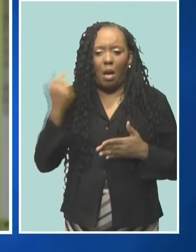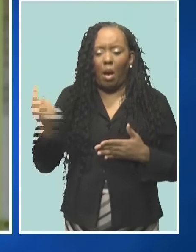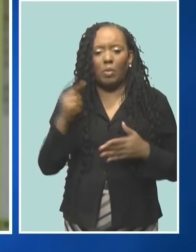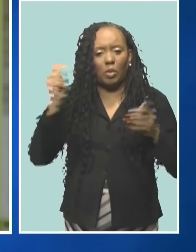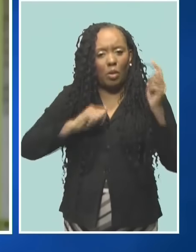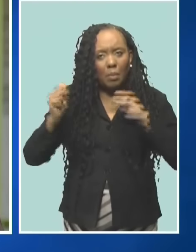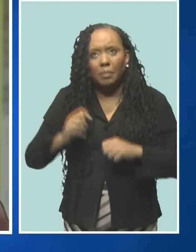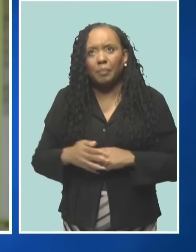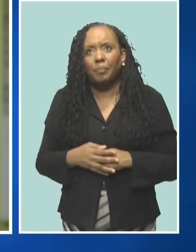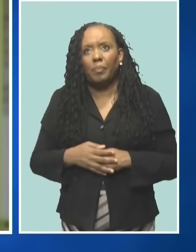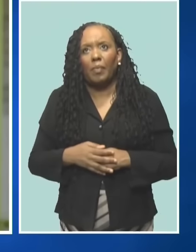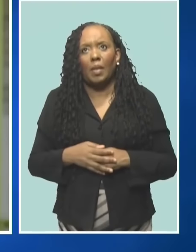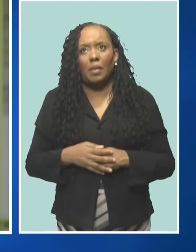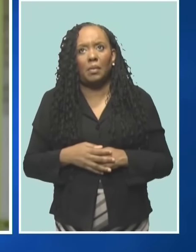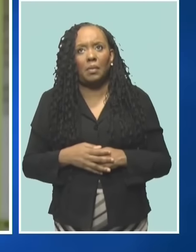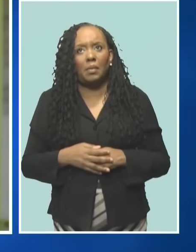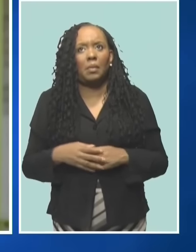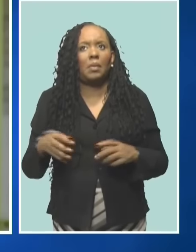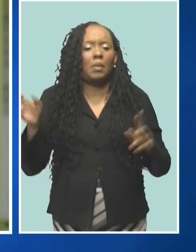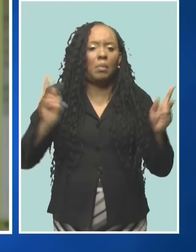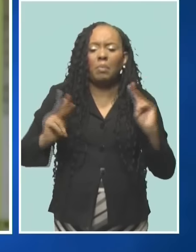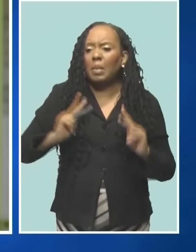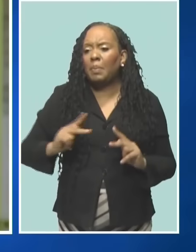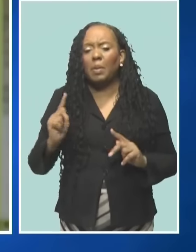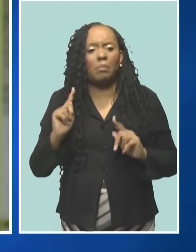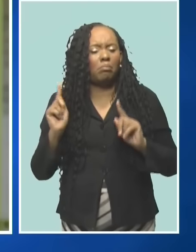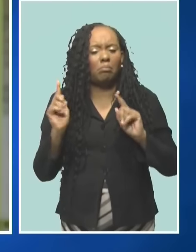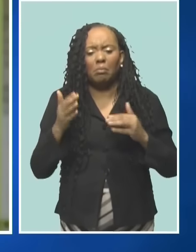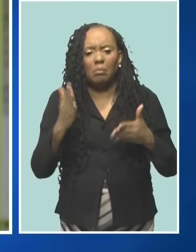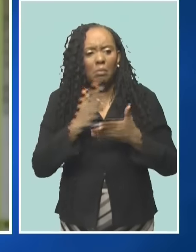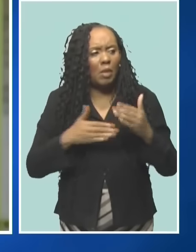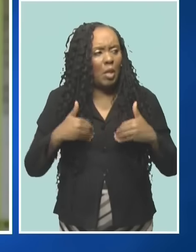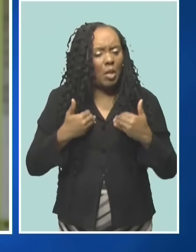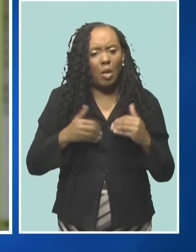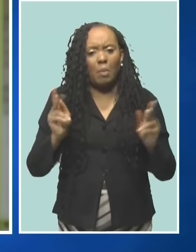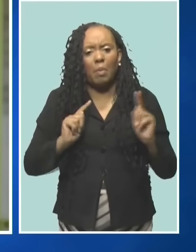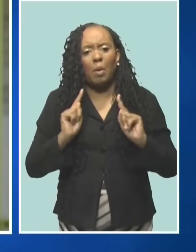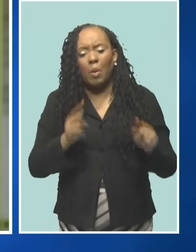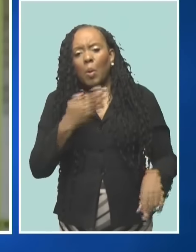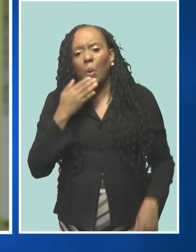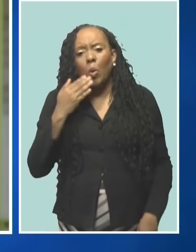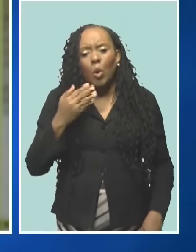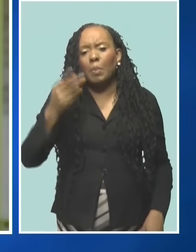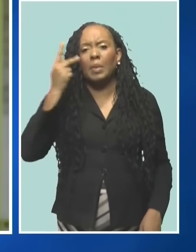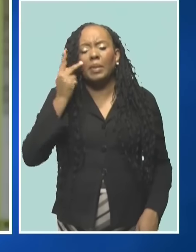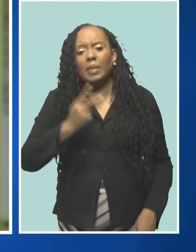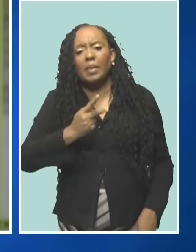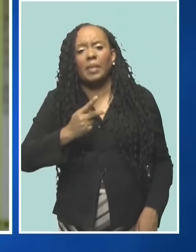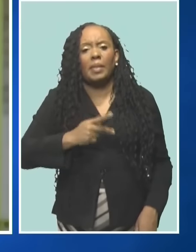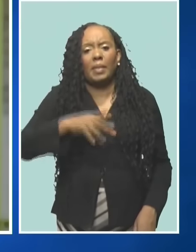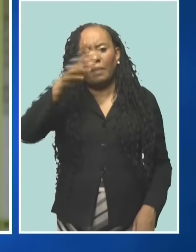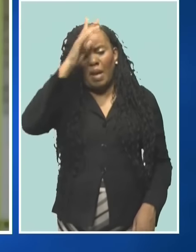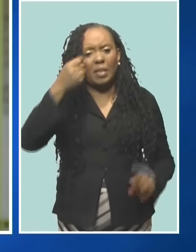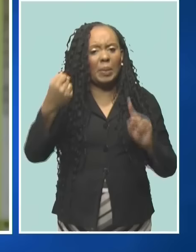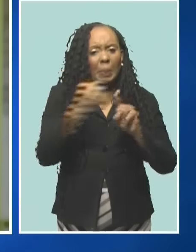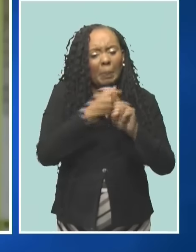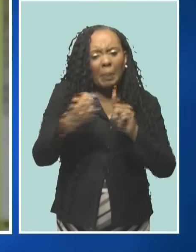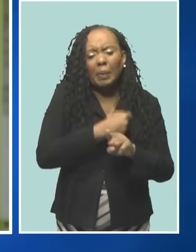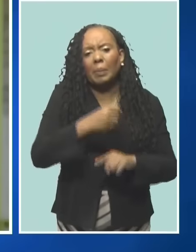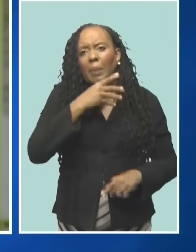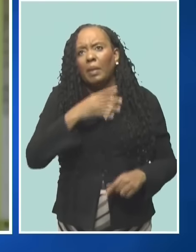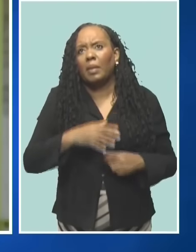coming home and see the mother cuffing the father and go to school and be silent the next day. You need people who have had the experience in